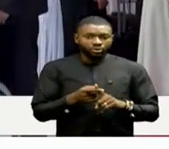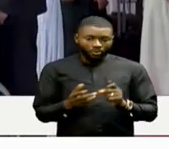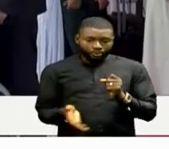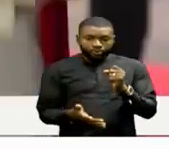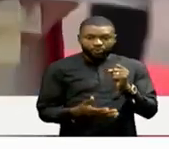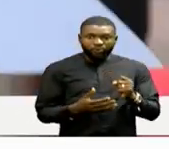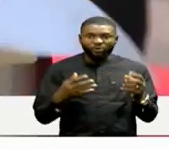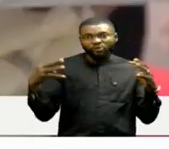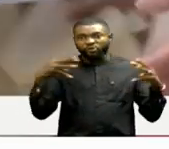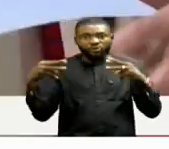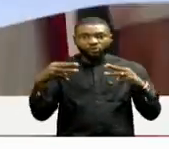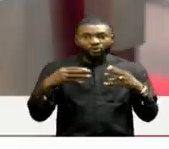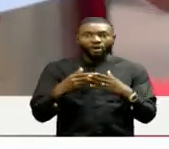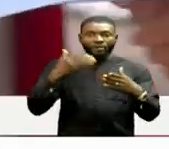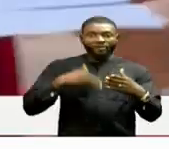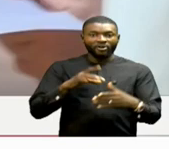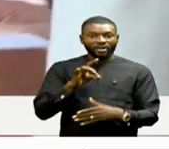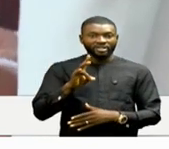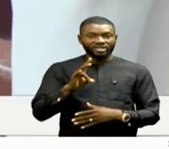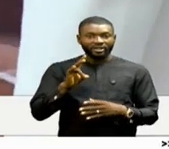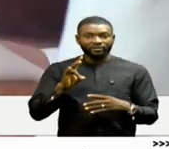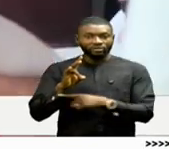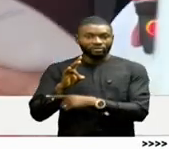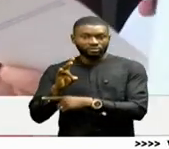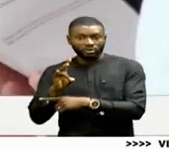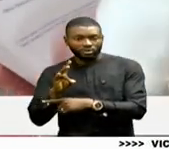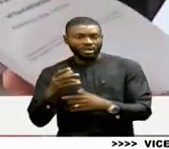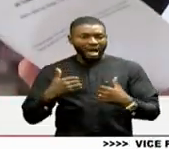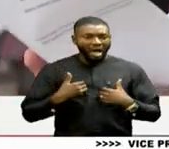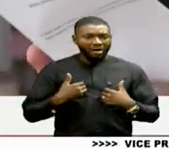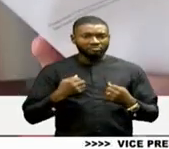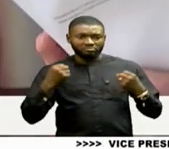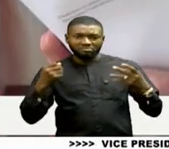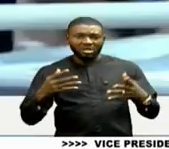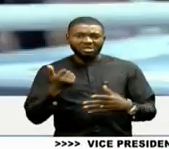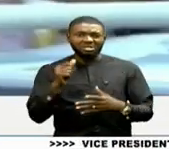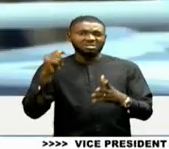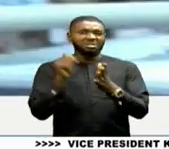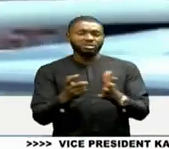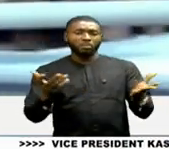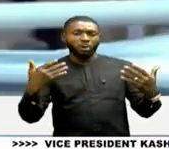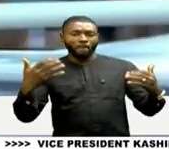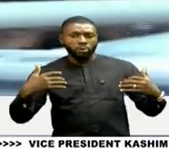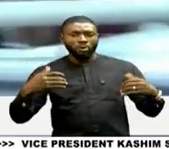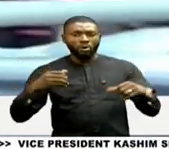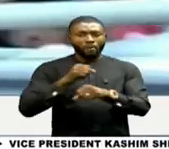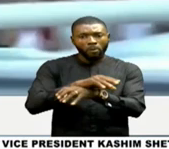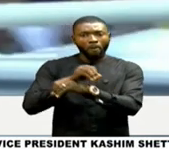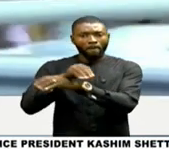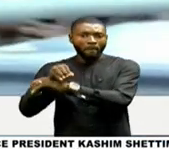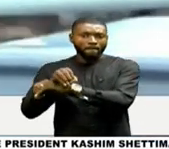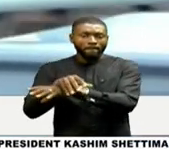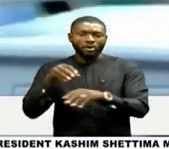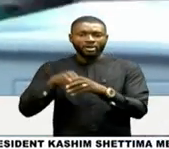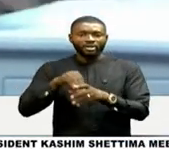the 87-year-old pontiff held a mass for tens of thousands at a football stadium in Jakarta. In a speech